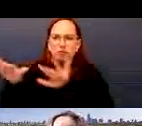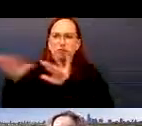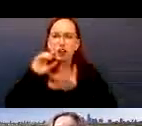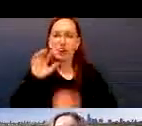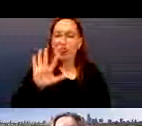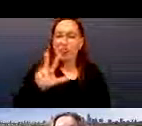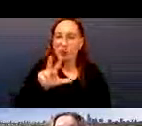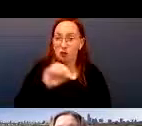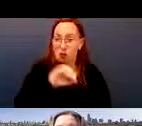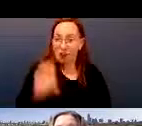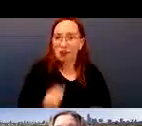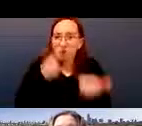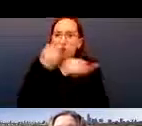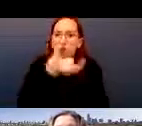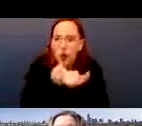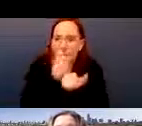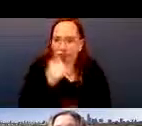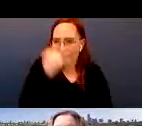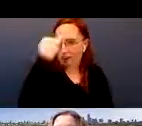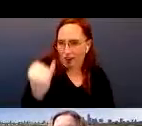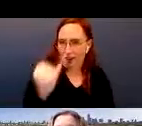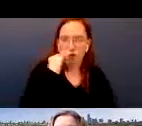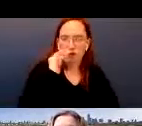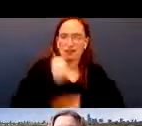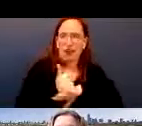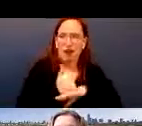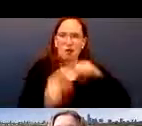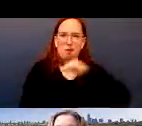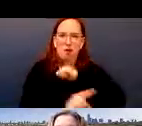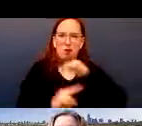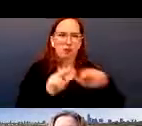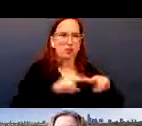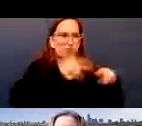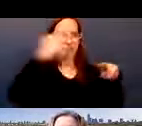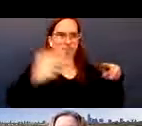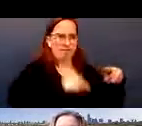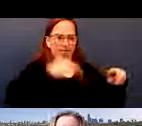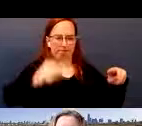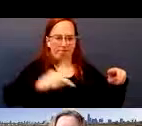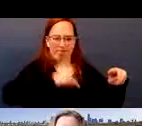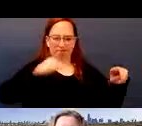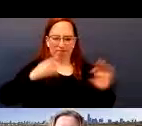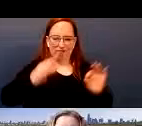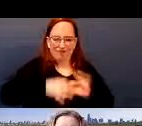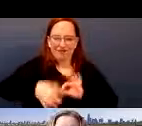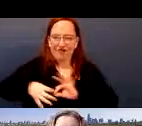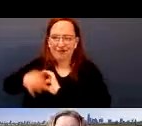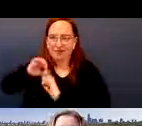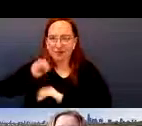you'll see this idea represented throughout all of the slides of the parks.